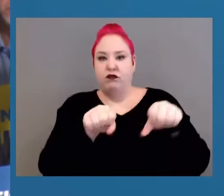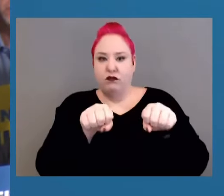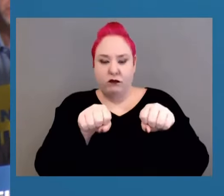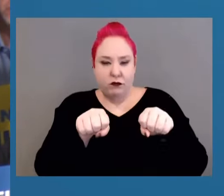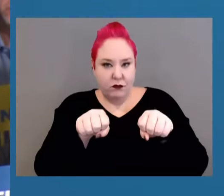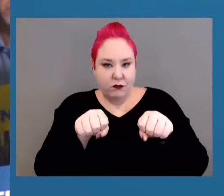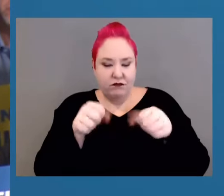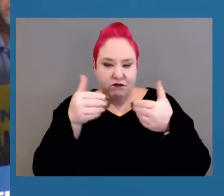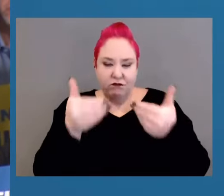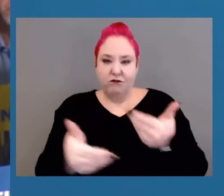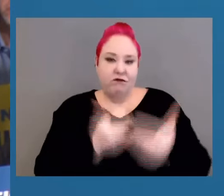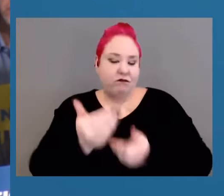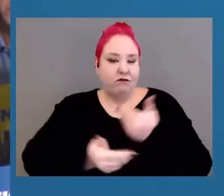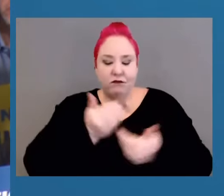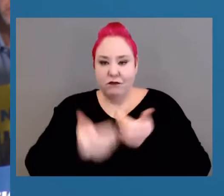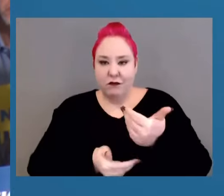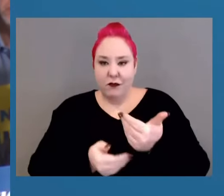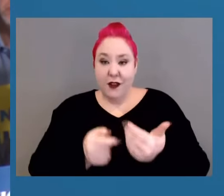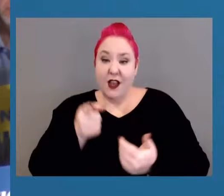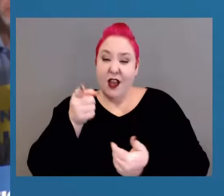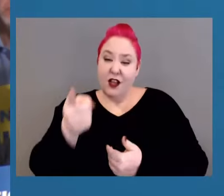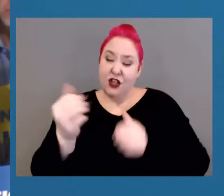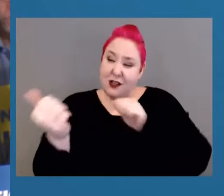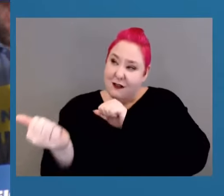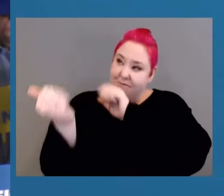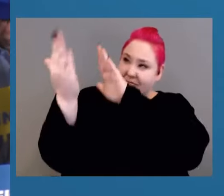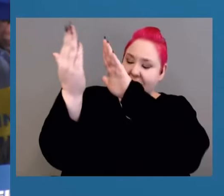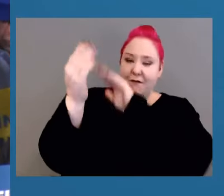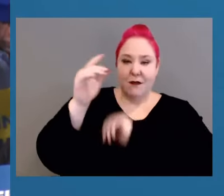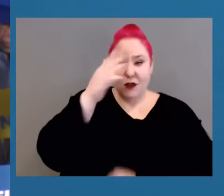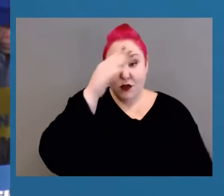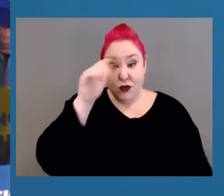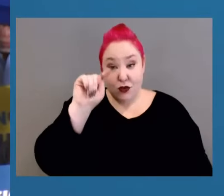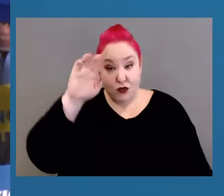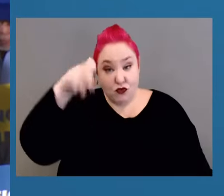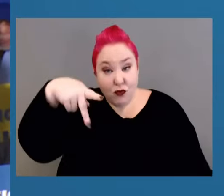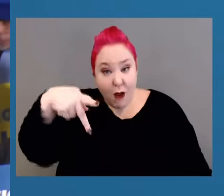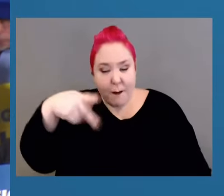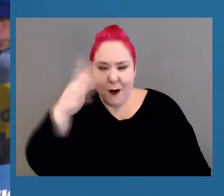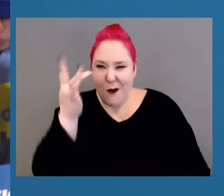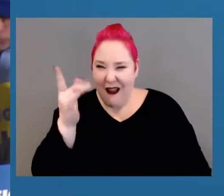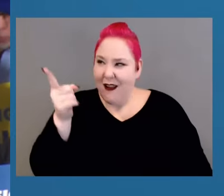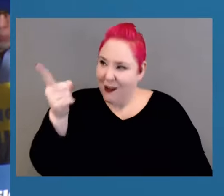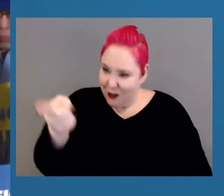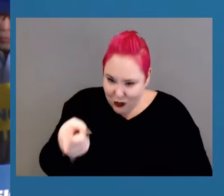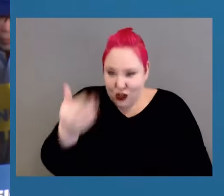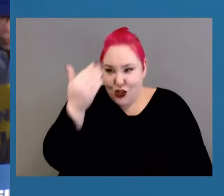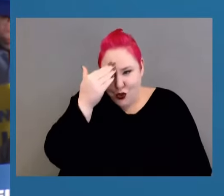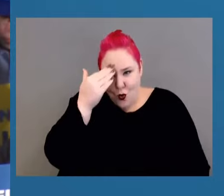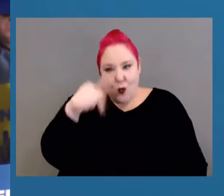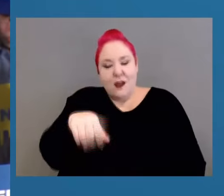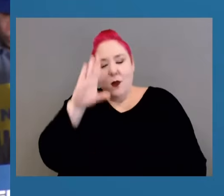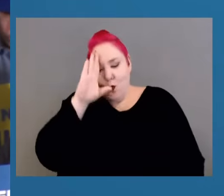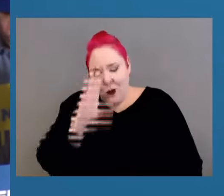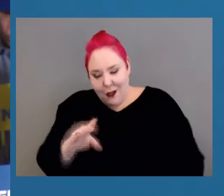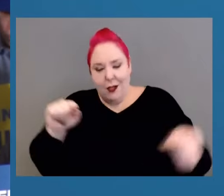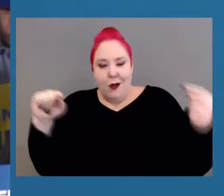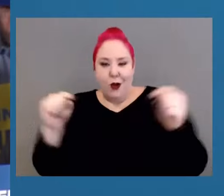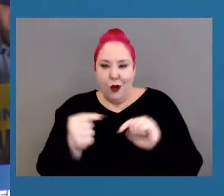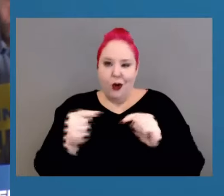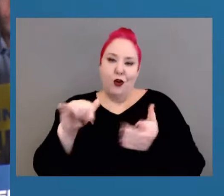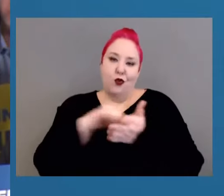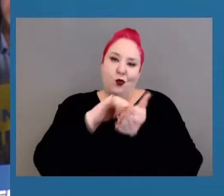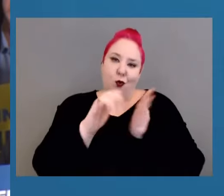She's standing up to Trump because she knows these cuts will hurt New Yorkers. We know